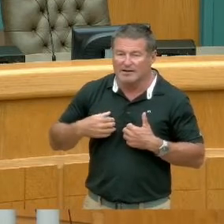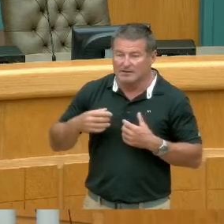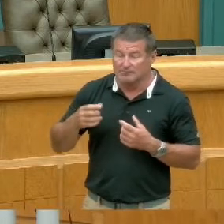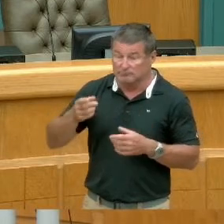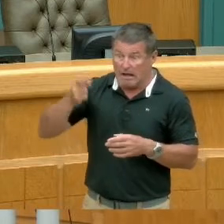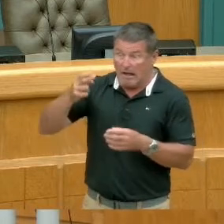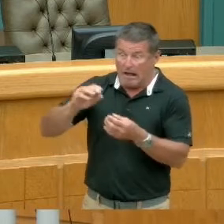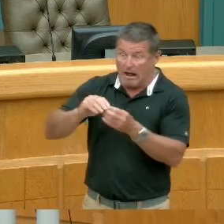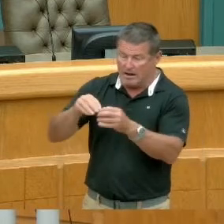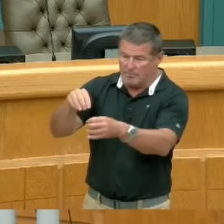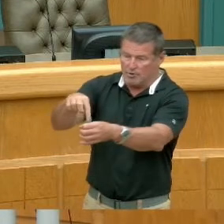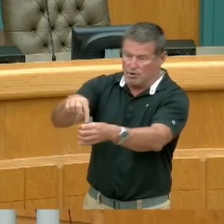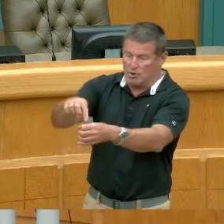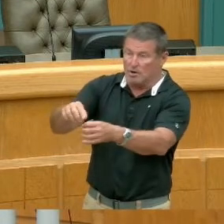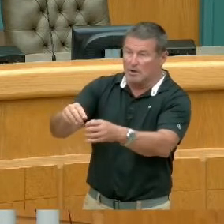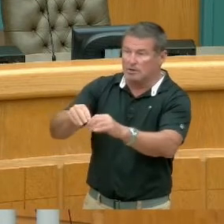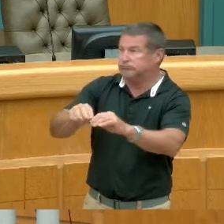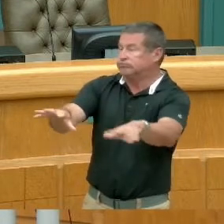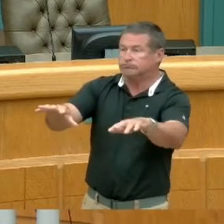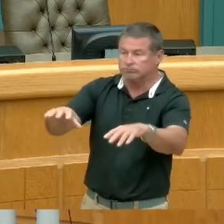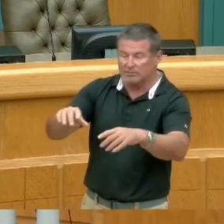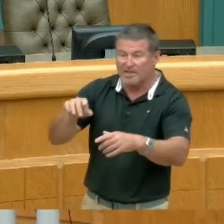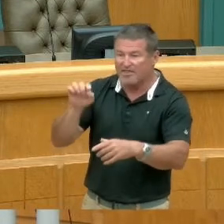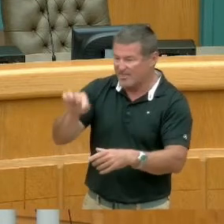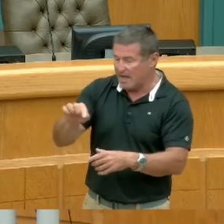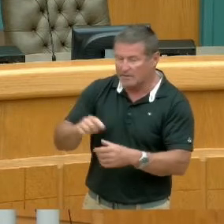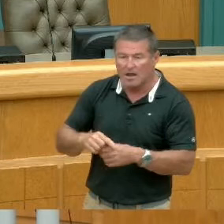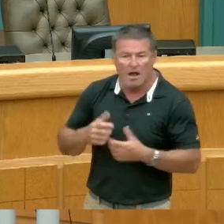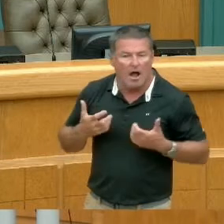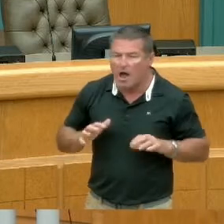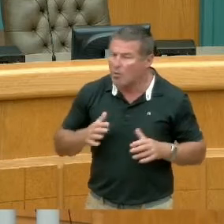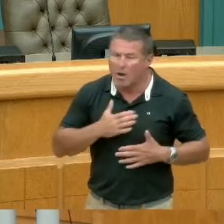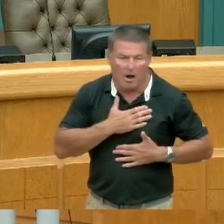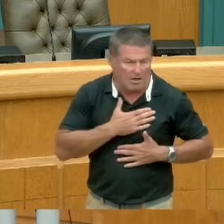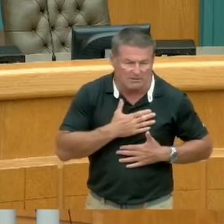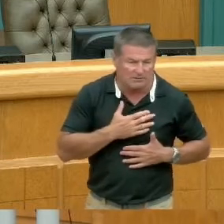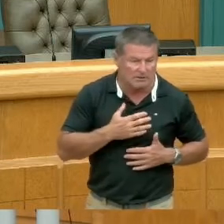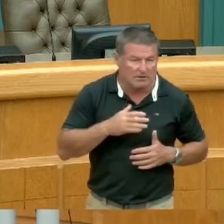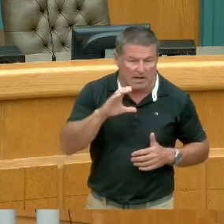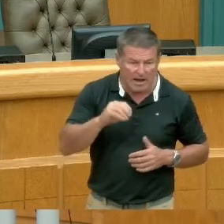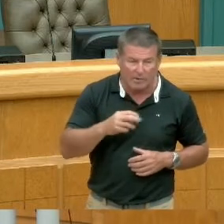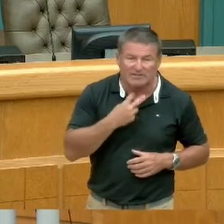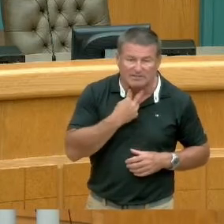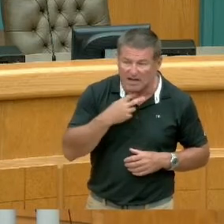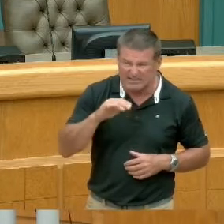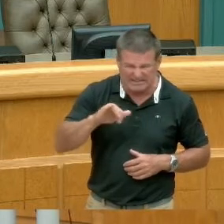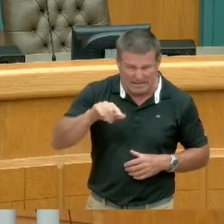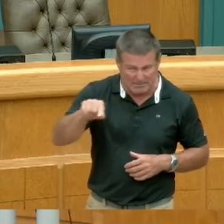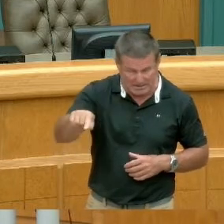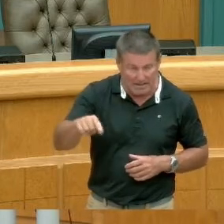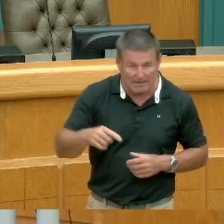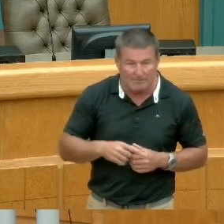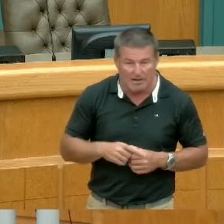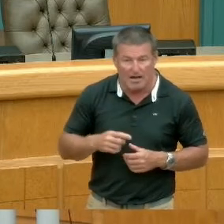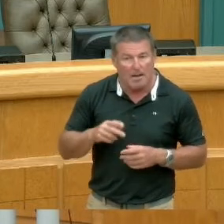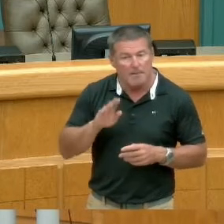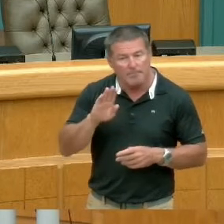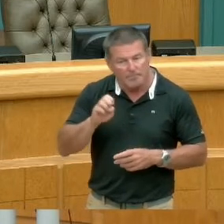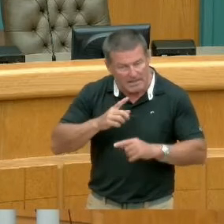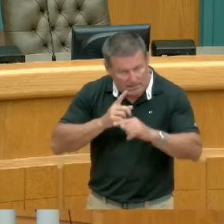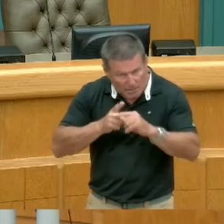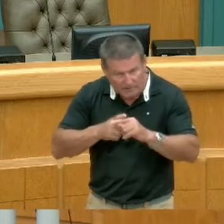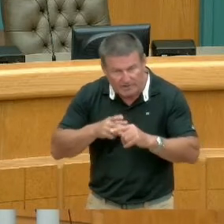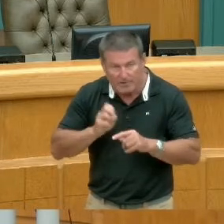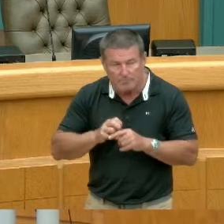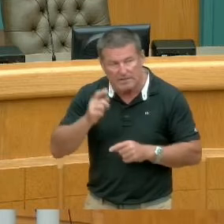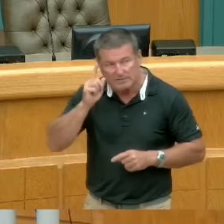never be in that scenario. Let us stay vigilant. Let us stay proactive. I absolutely love when Director Rodriguez